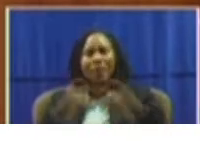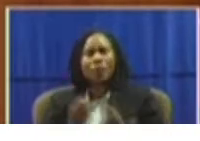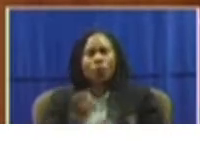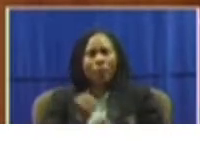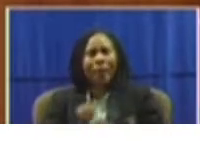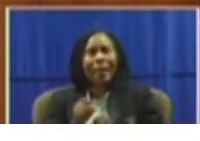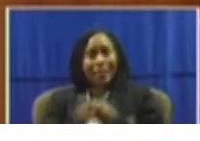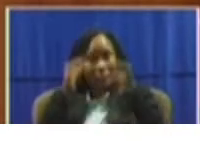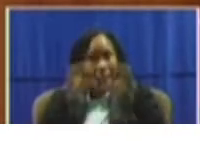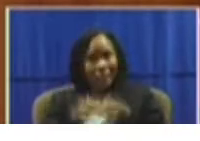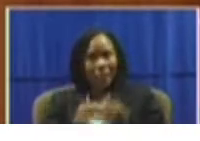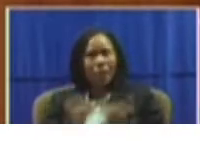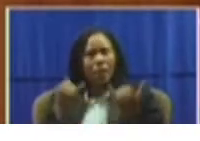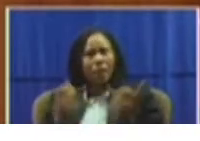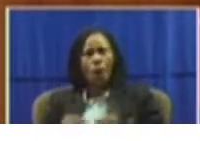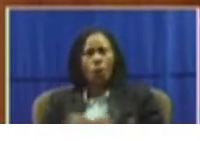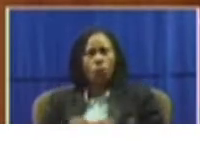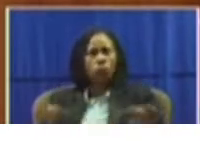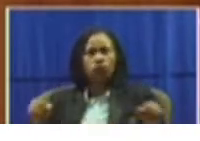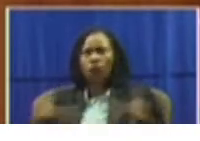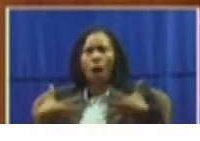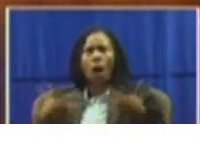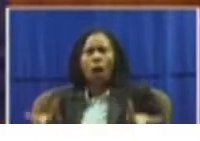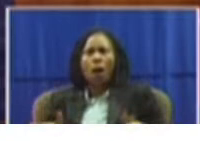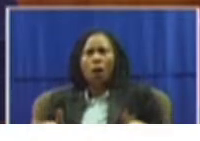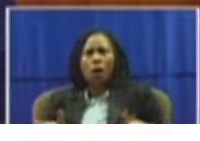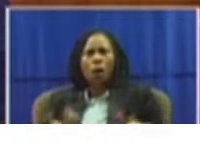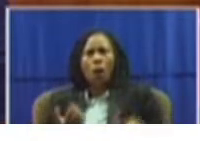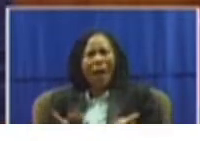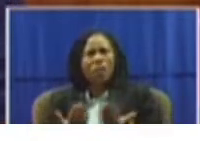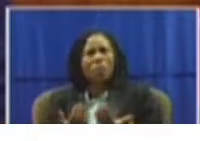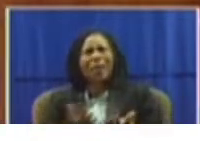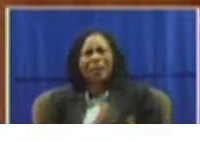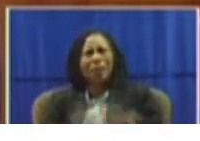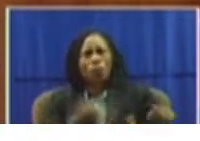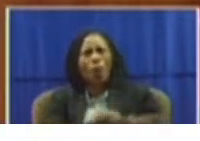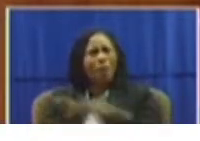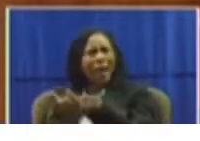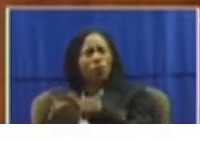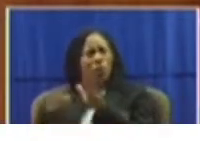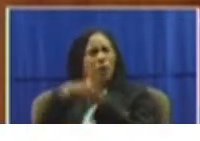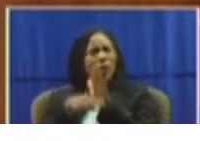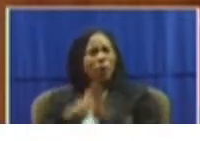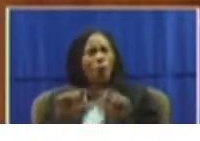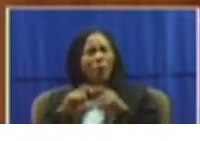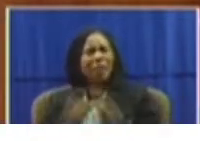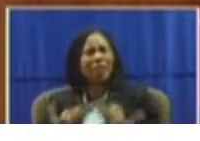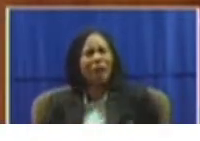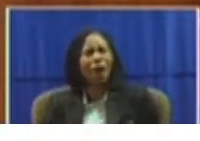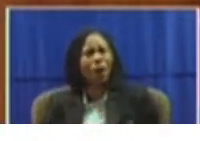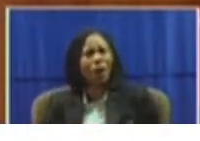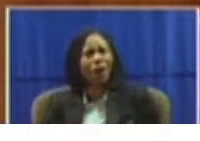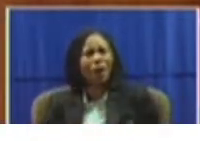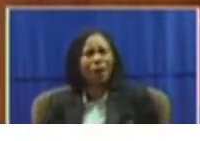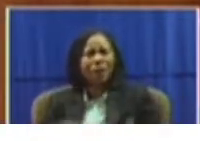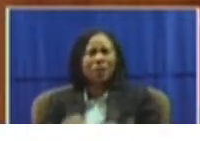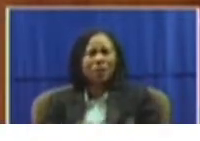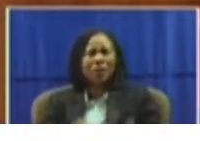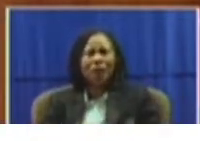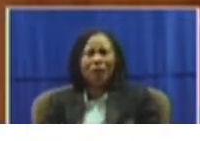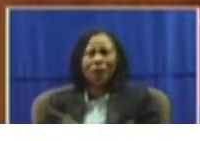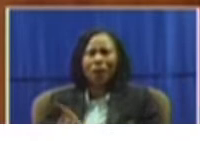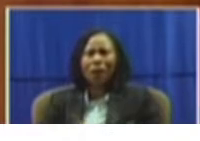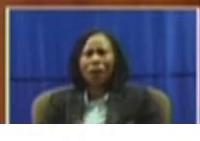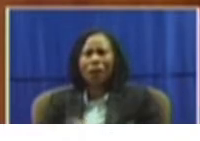of a sudden, when you are expected to make that decision, you refer it back to the Programming Committee. It's almost like we are playing footsie under